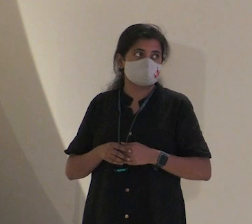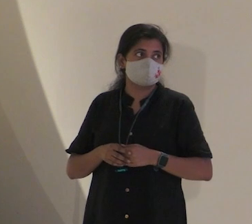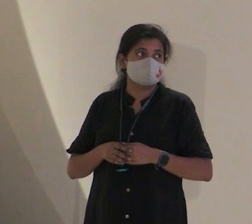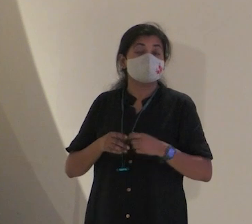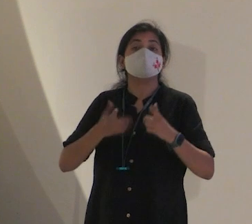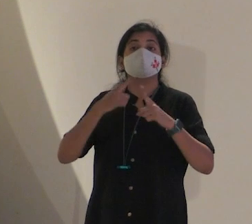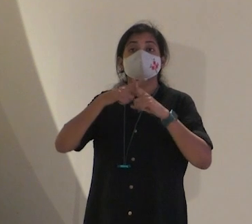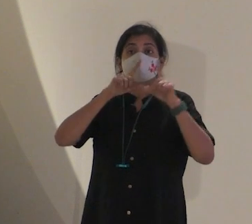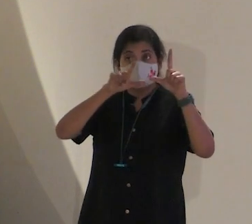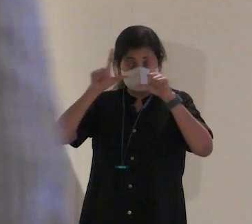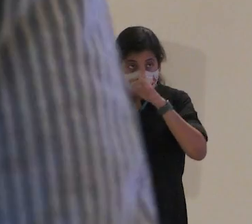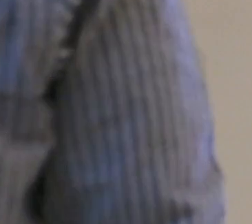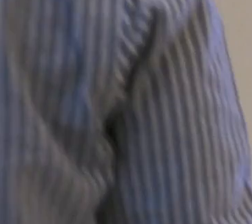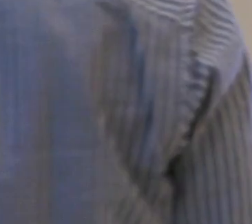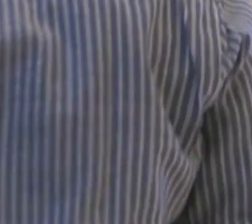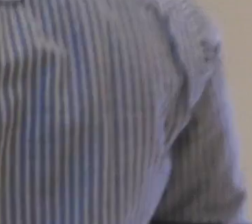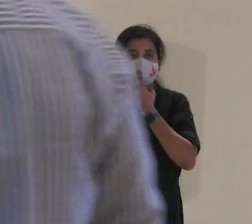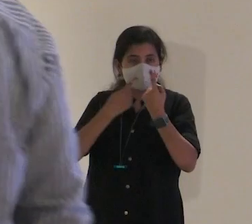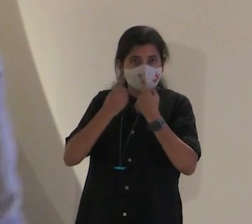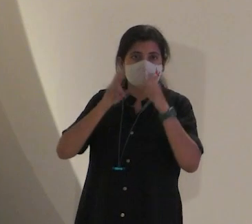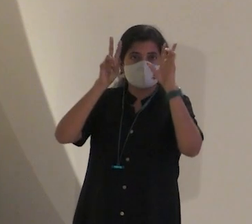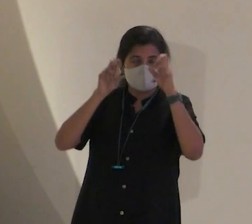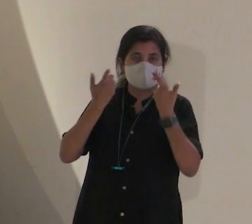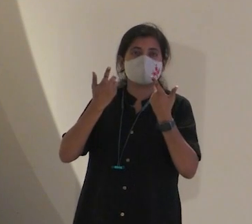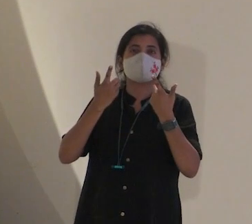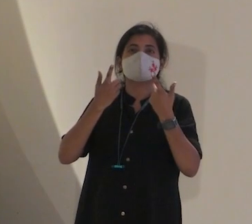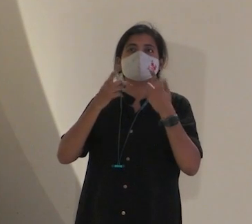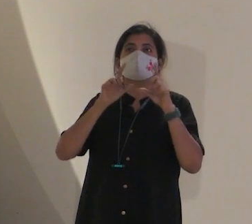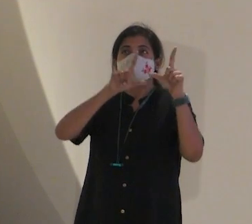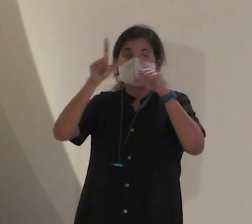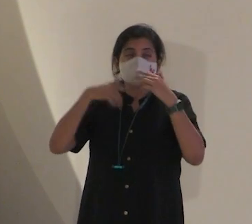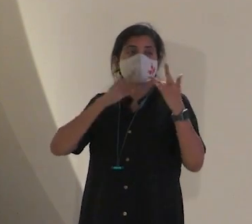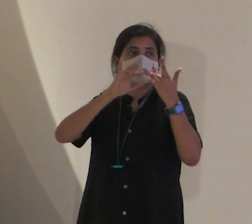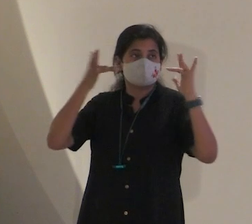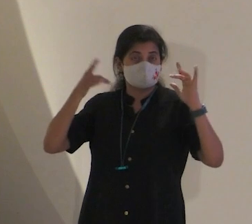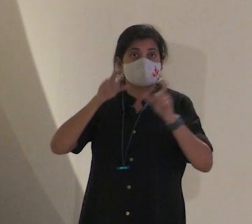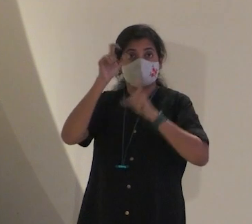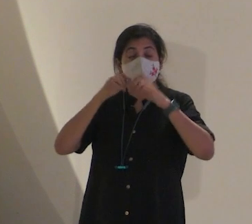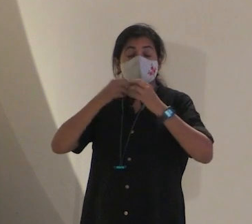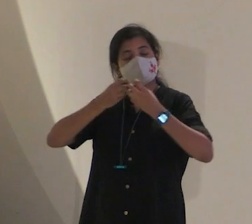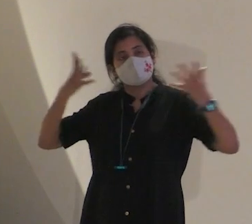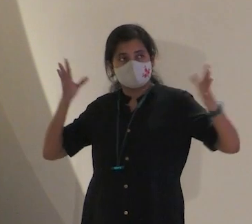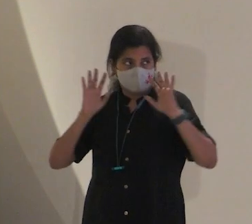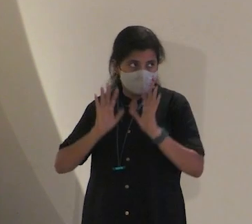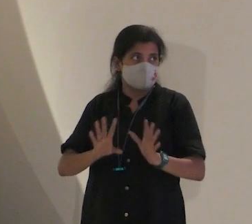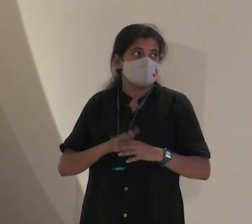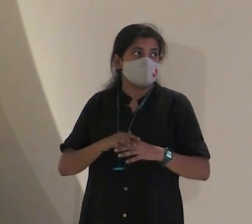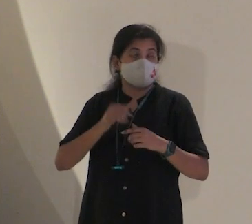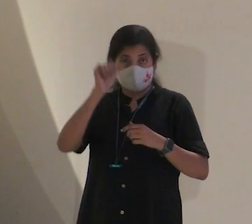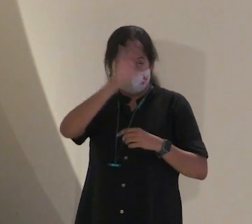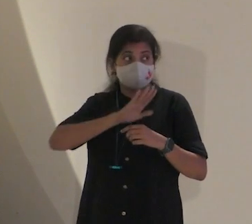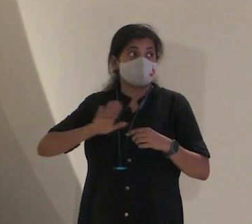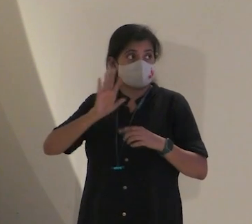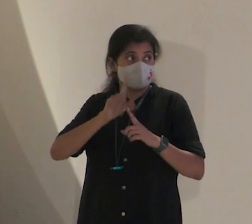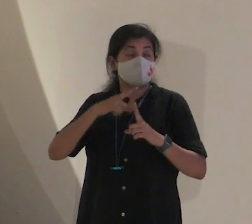showcasing and talking about the museum virtually. And there was a large audience in India and around